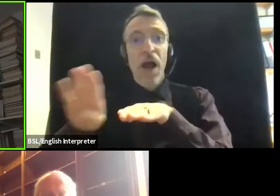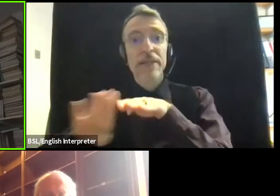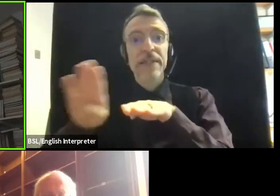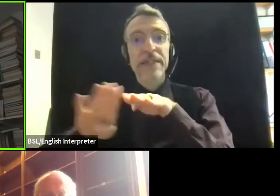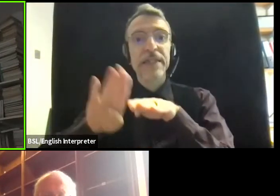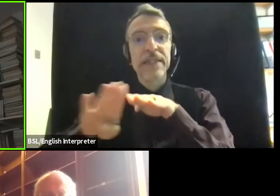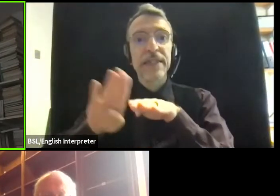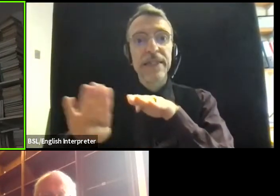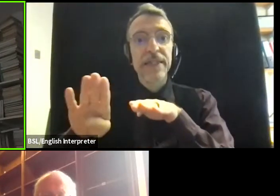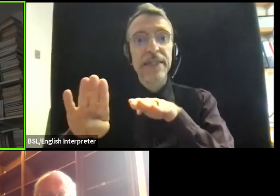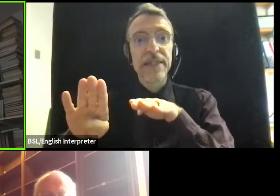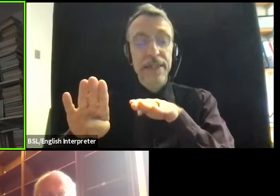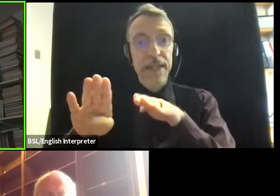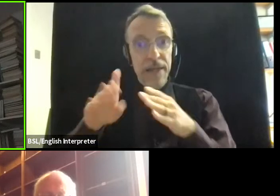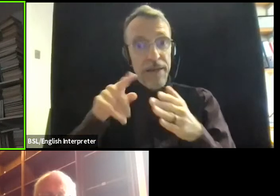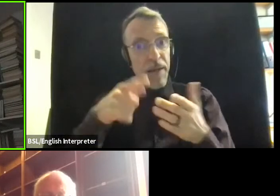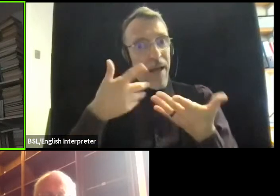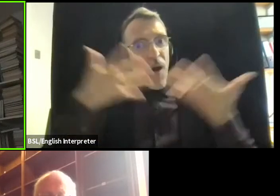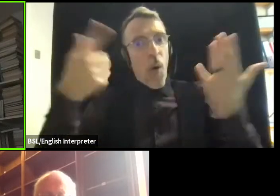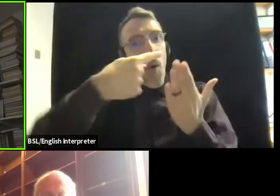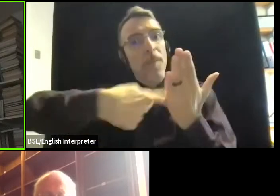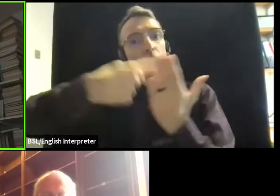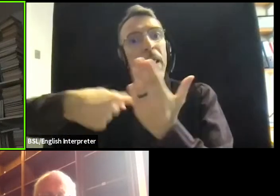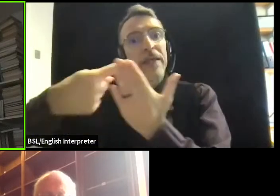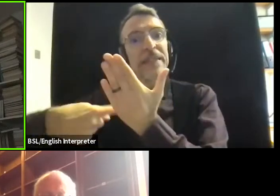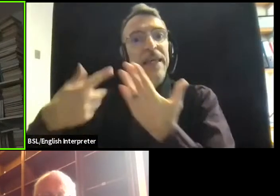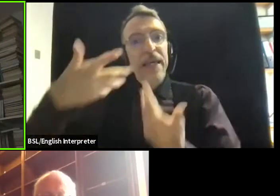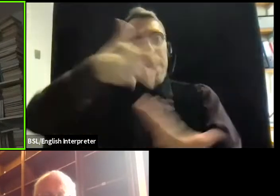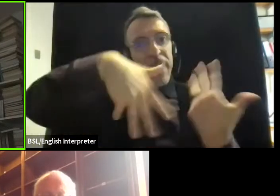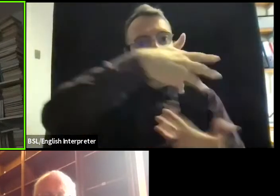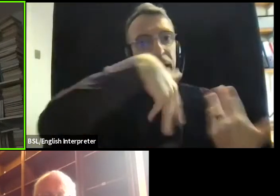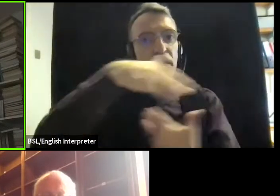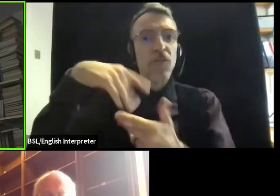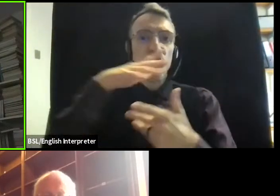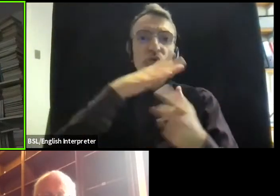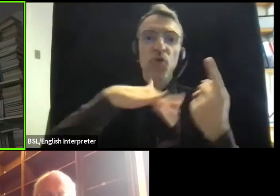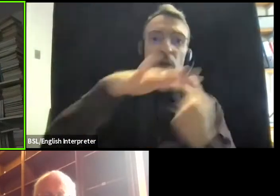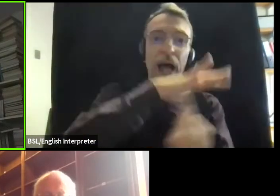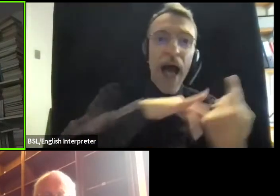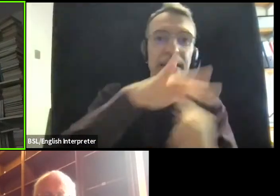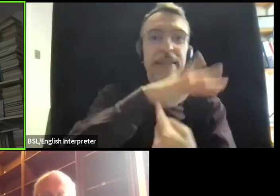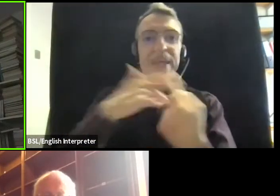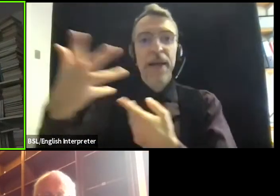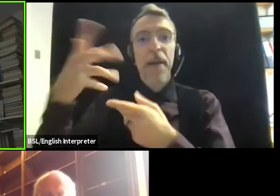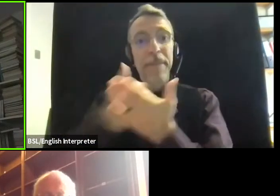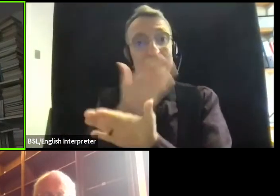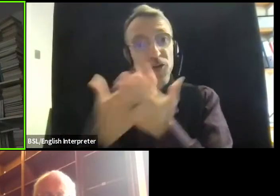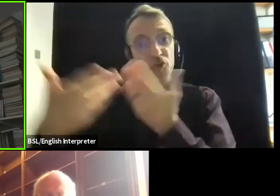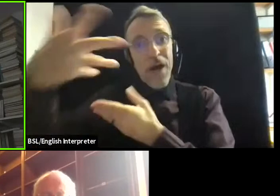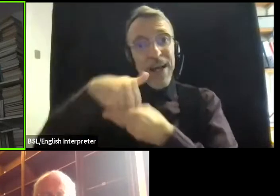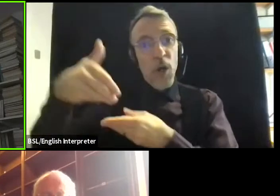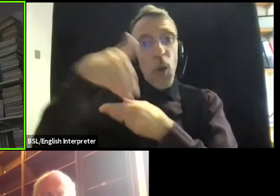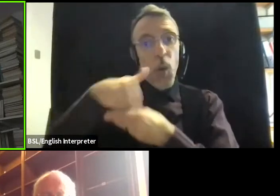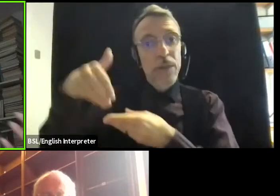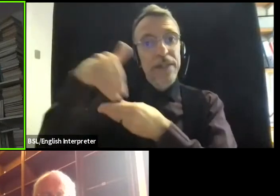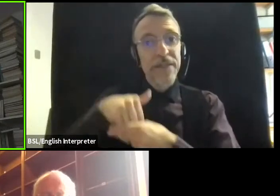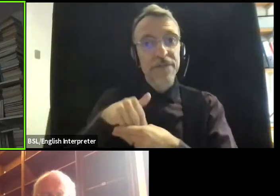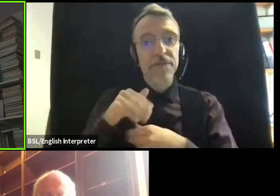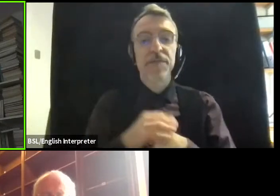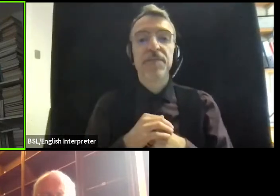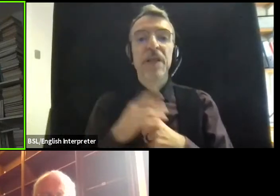all policies that aim to make societies and politics inclusive. And when we are talking